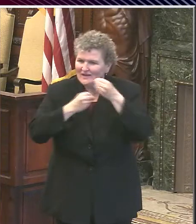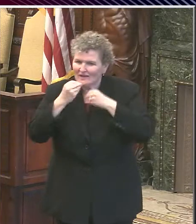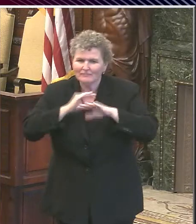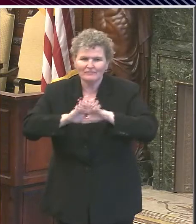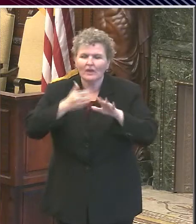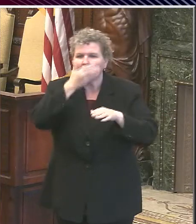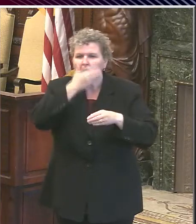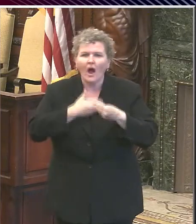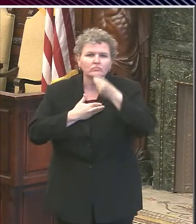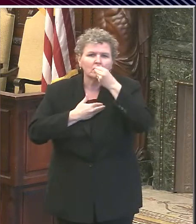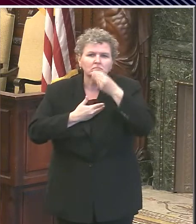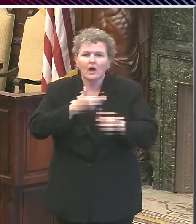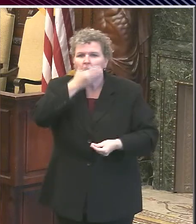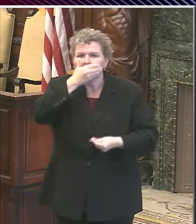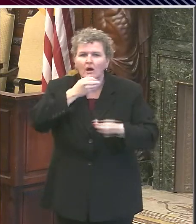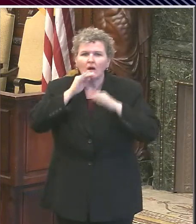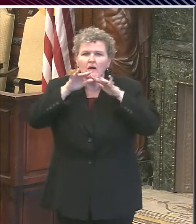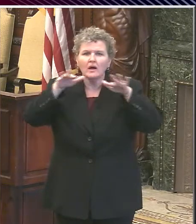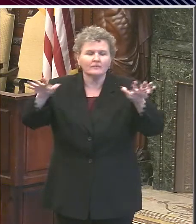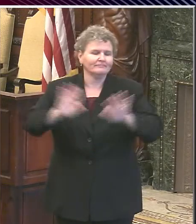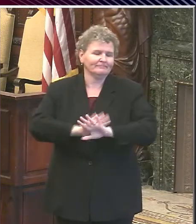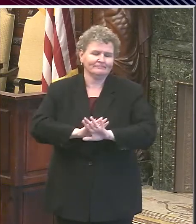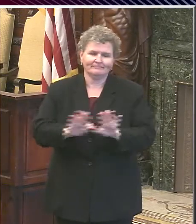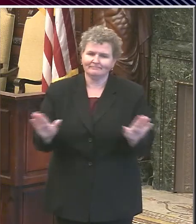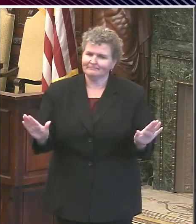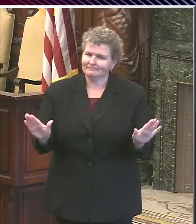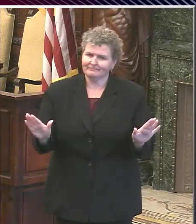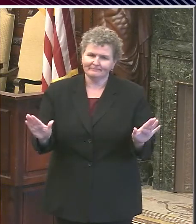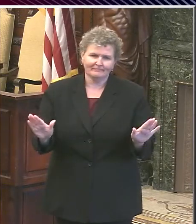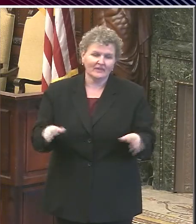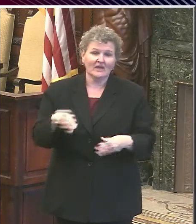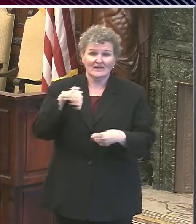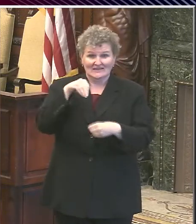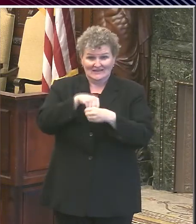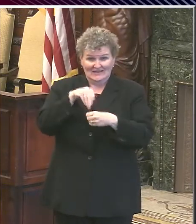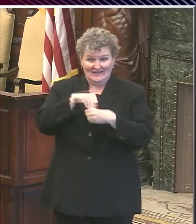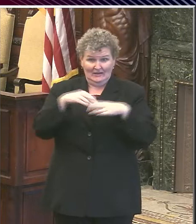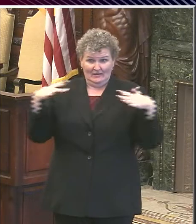wearing their masks. Indoor gatherings are still capped at 25